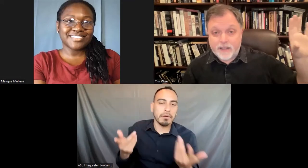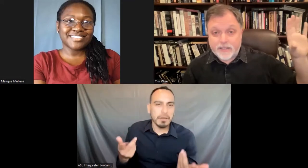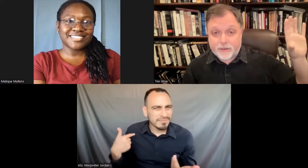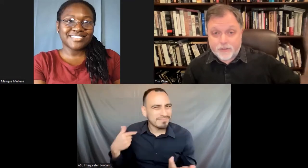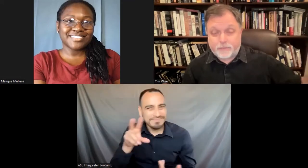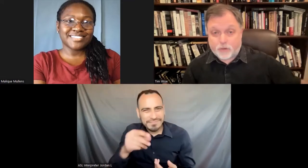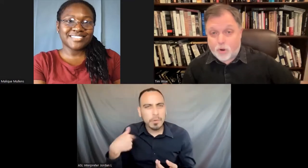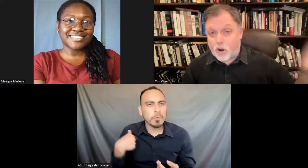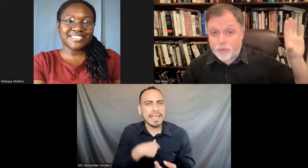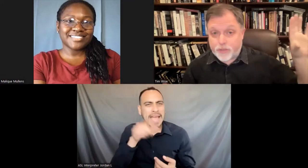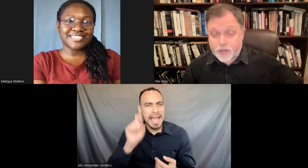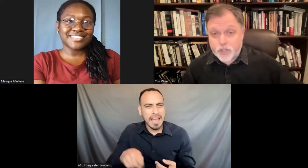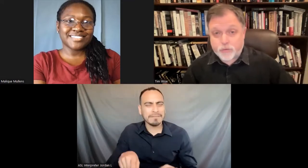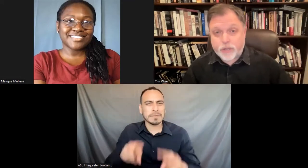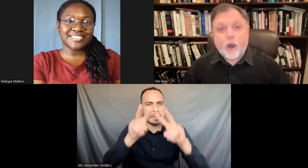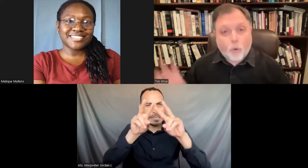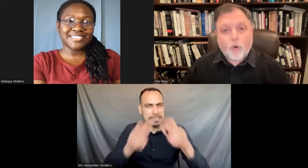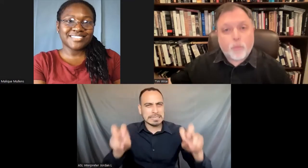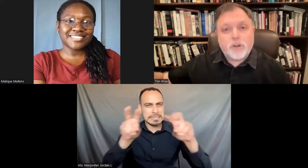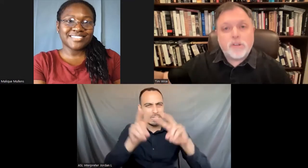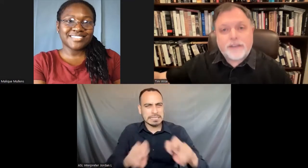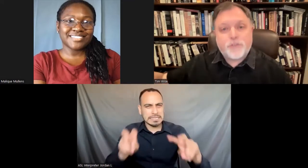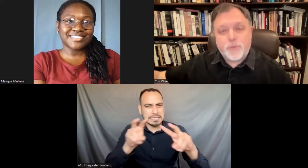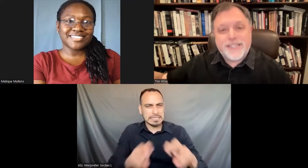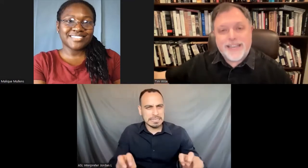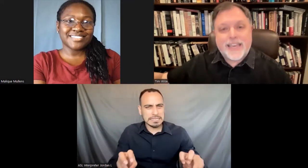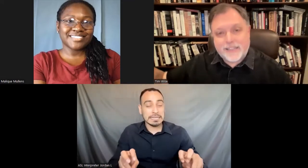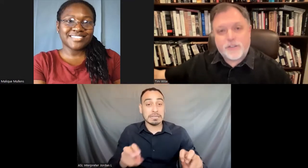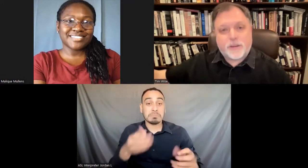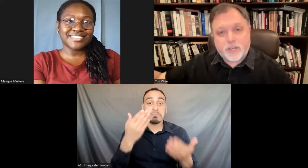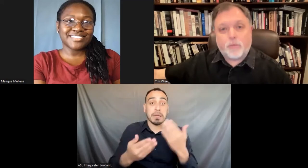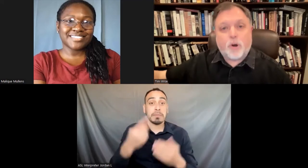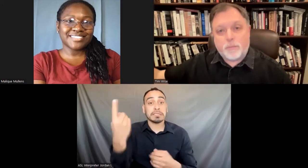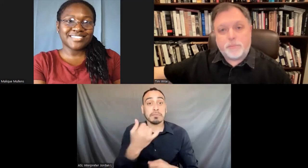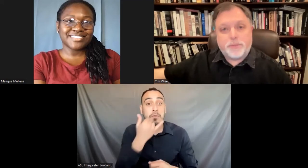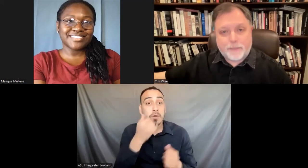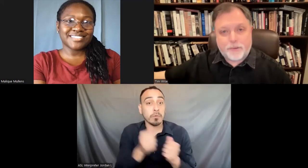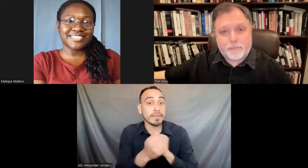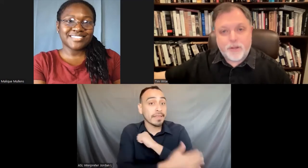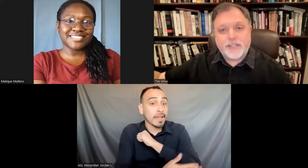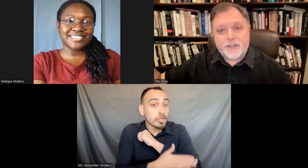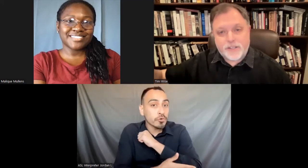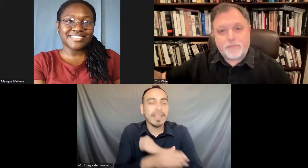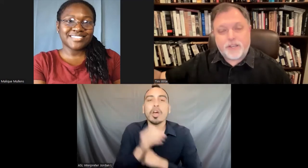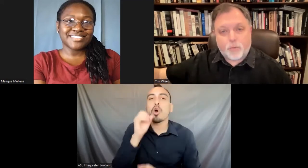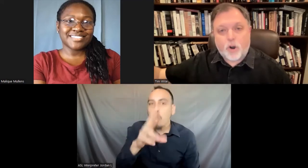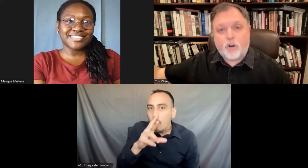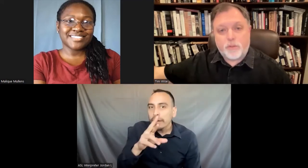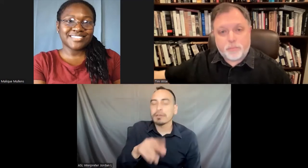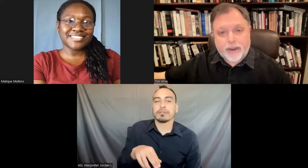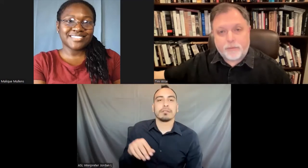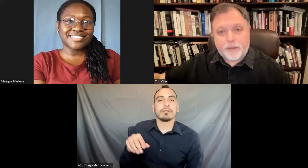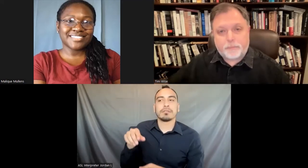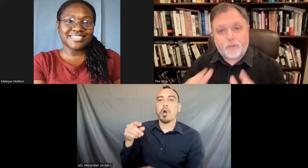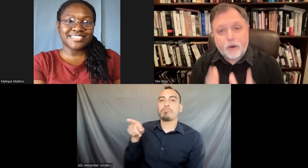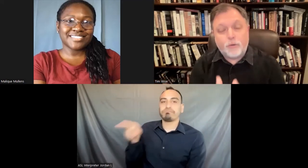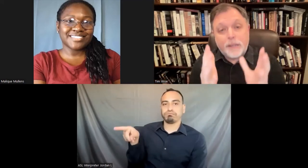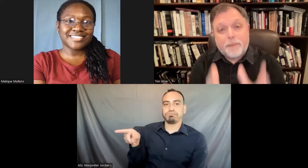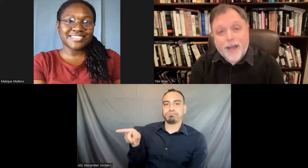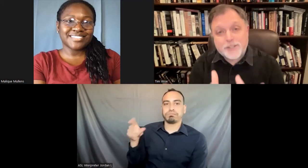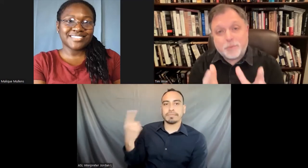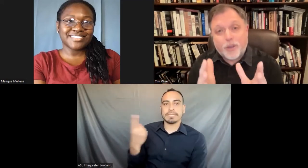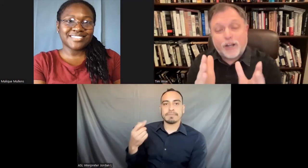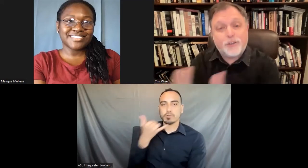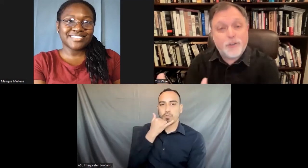say that there's something wrong with the country, or we're left with saying there's something wrong with Black people. There's something wrong with brown people. The